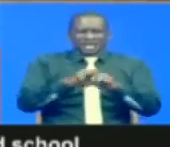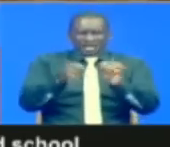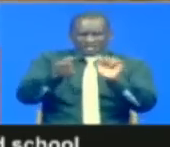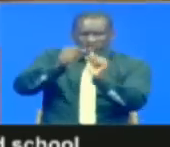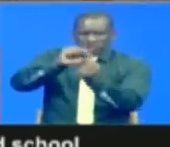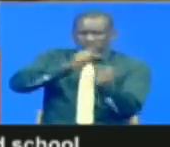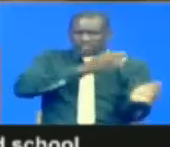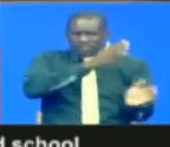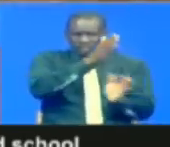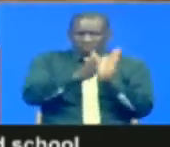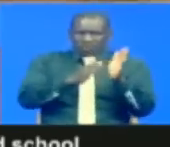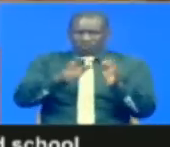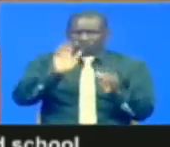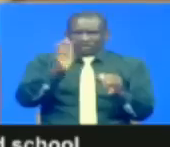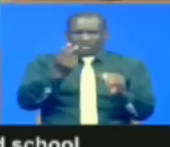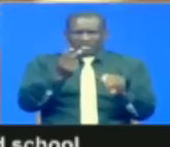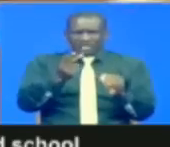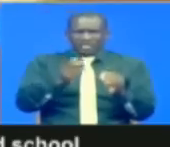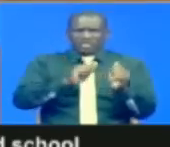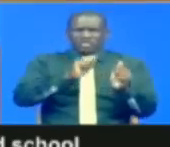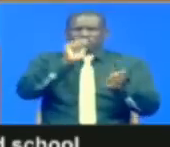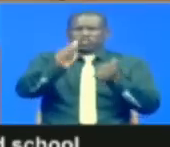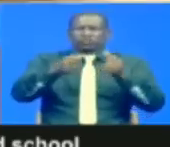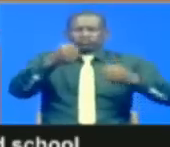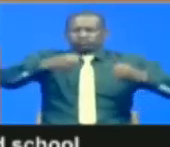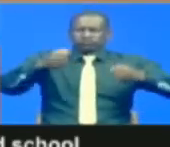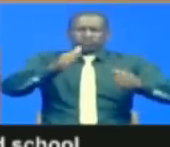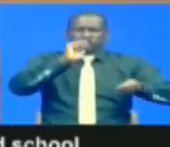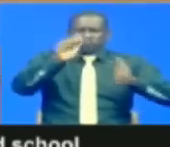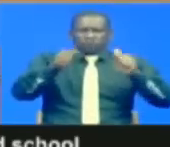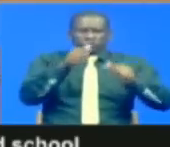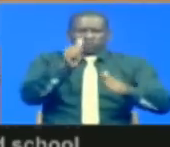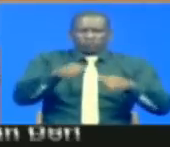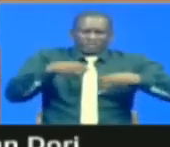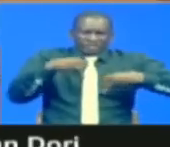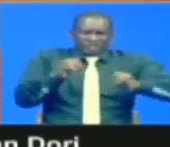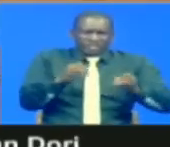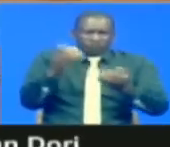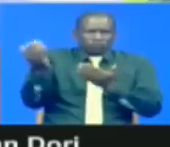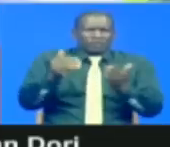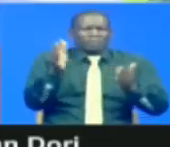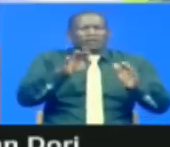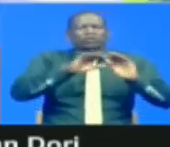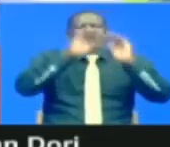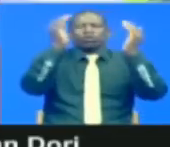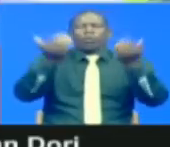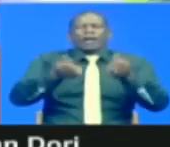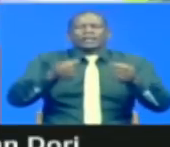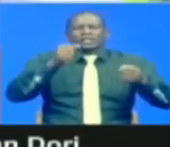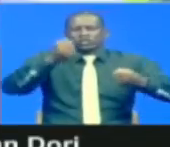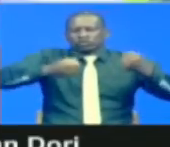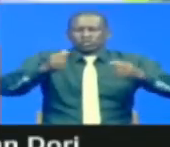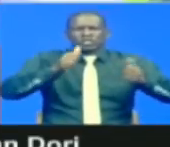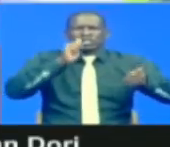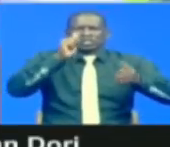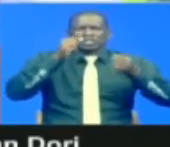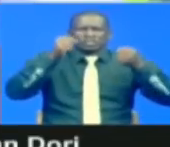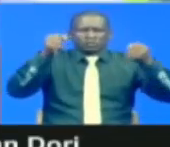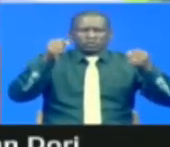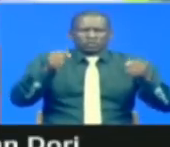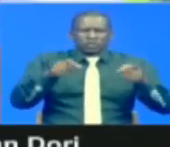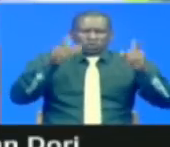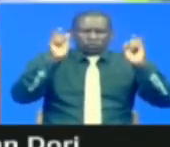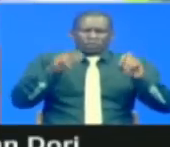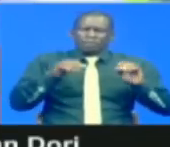ringed around Kenya's premier motorsports event that is seeking a return to the World Rally Championship. We have to look at the security